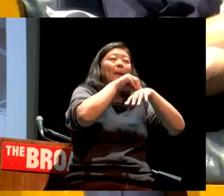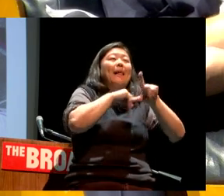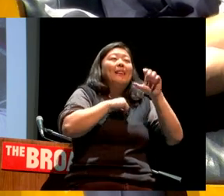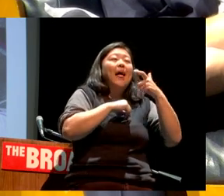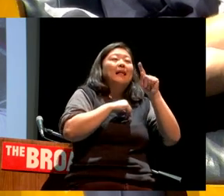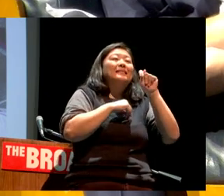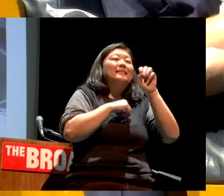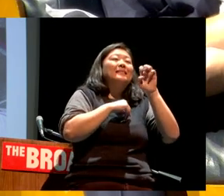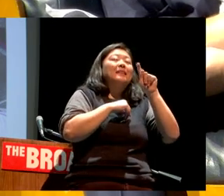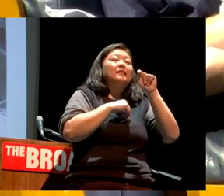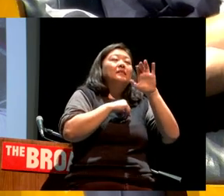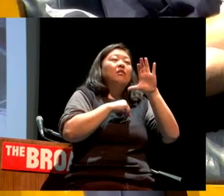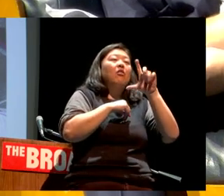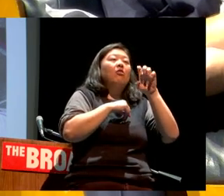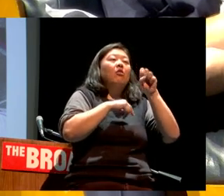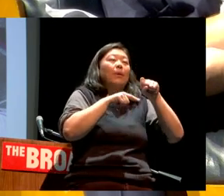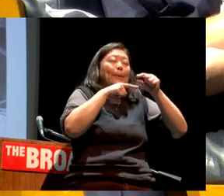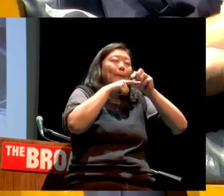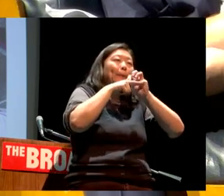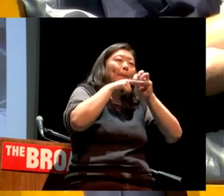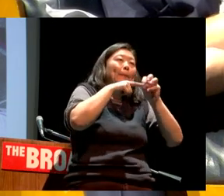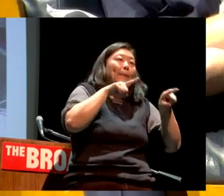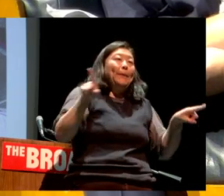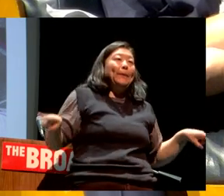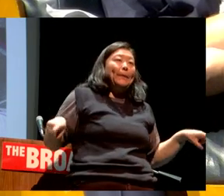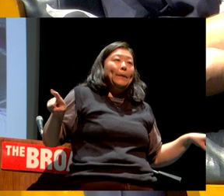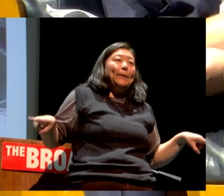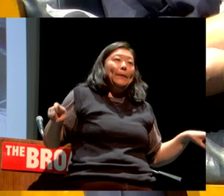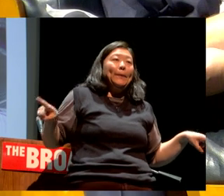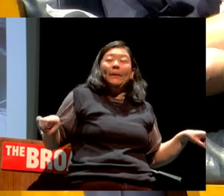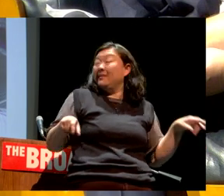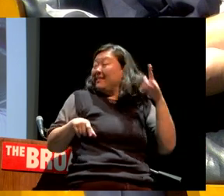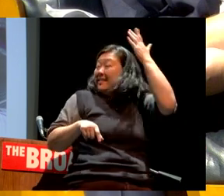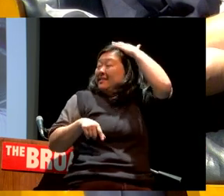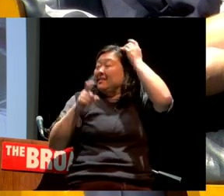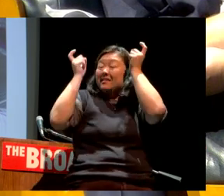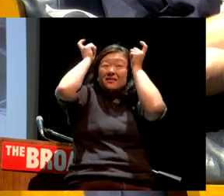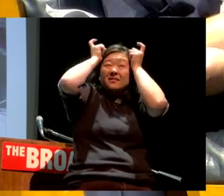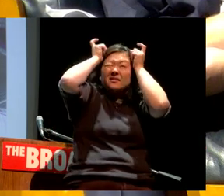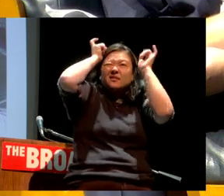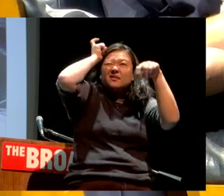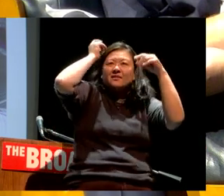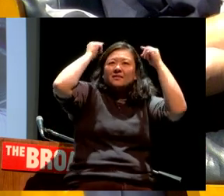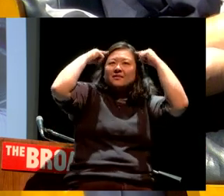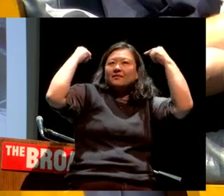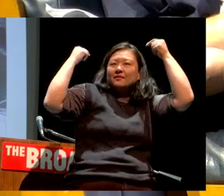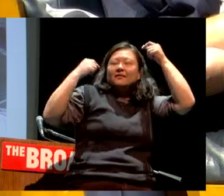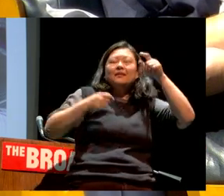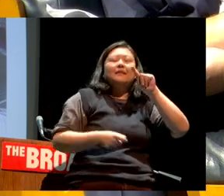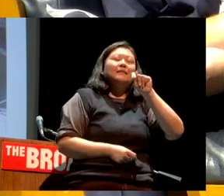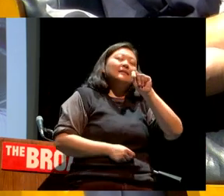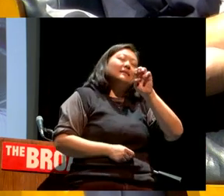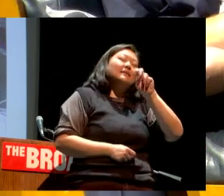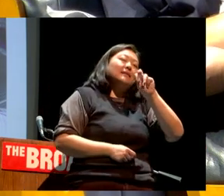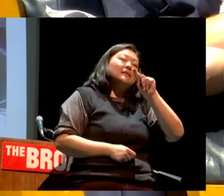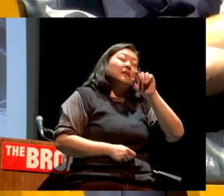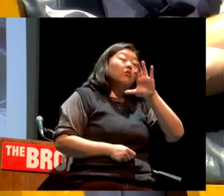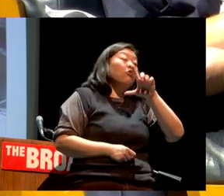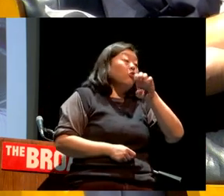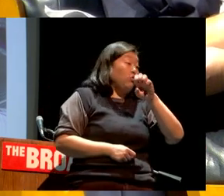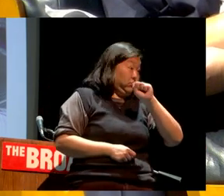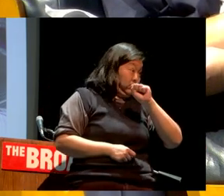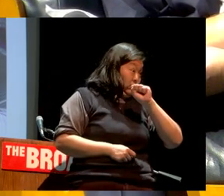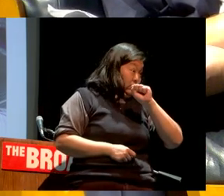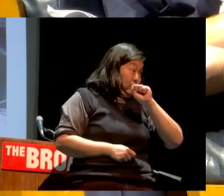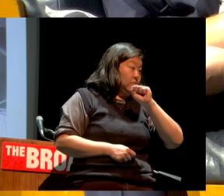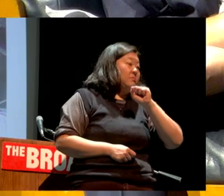were experiencing during COVID-19 is worn on the very faces of these avatars. And it fits the